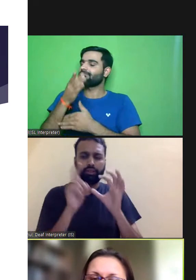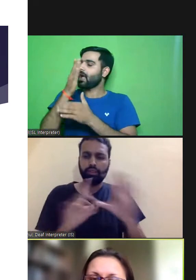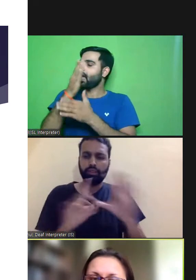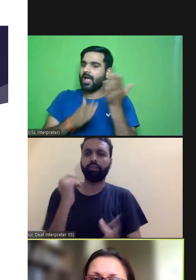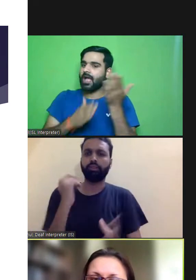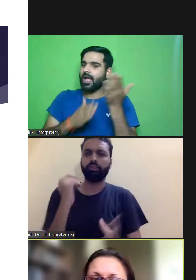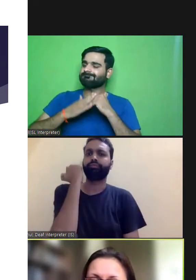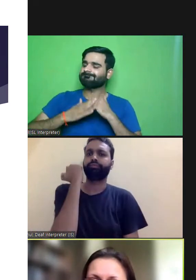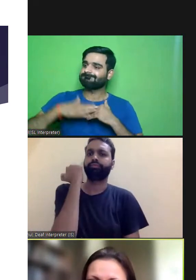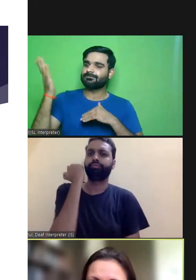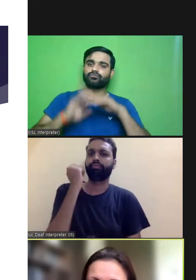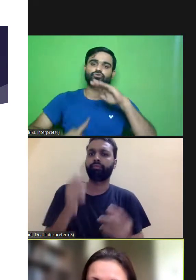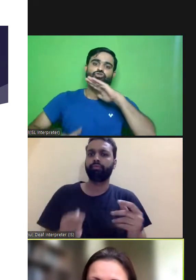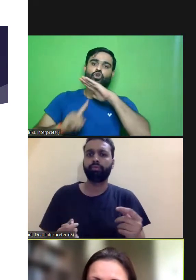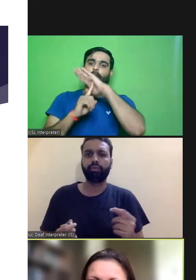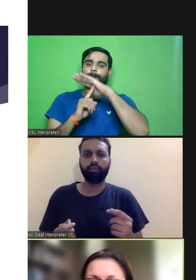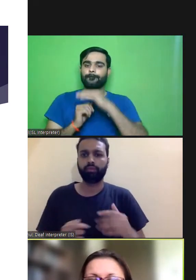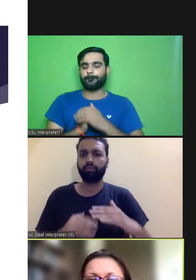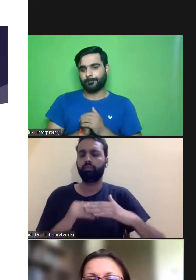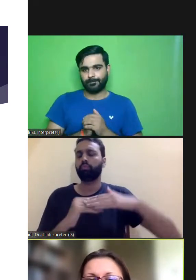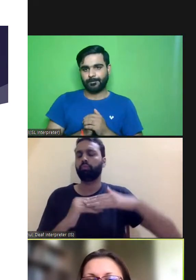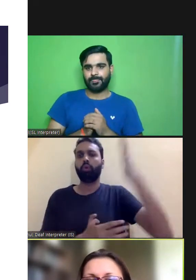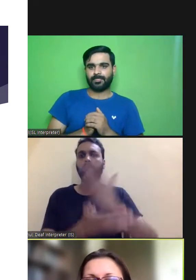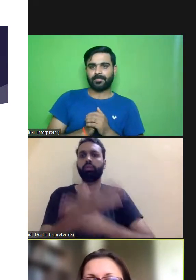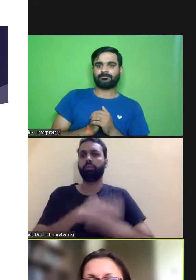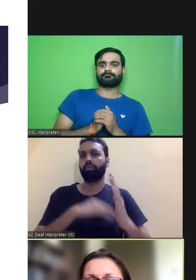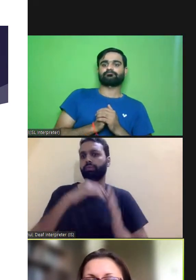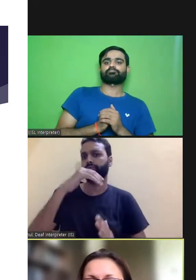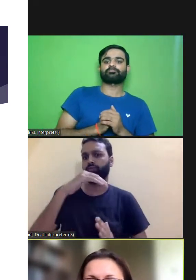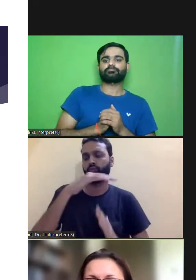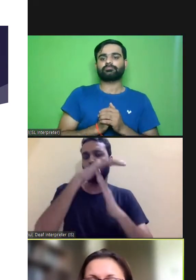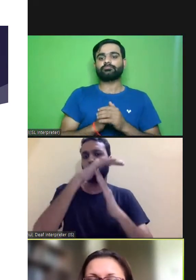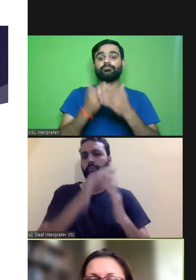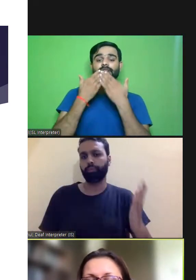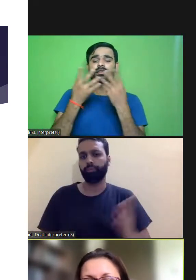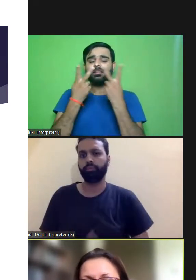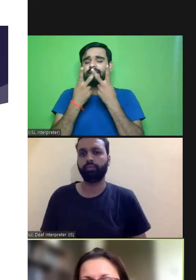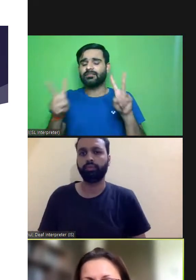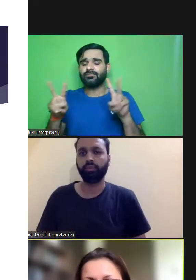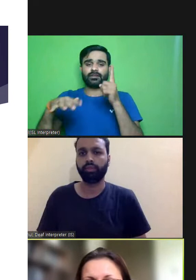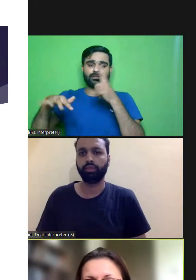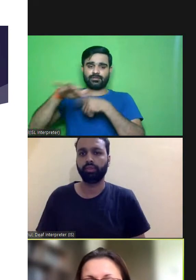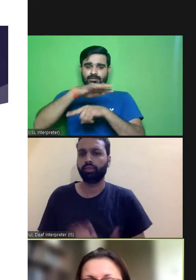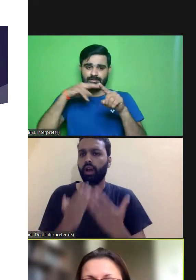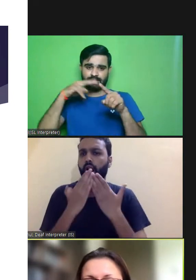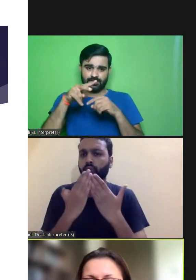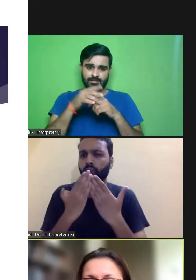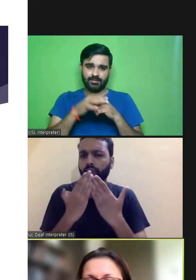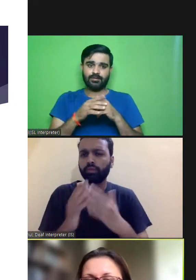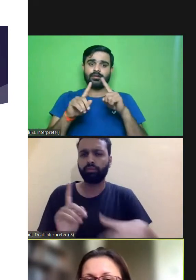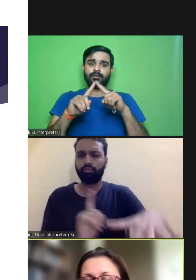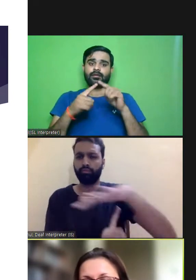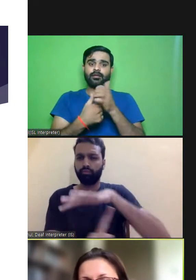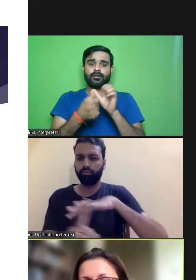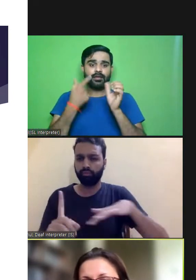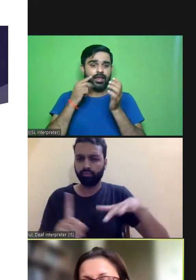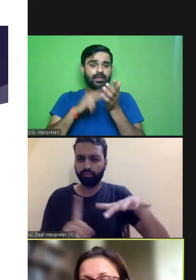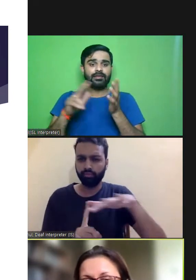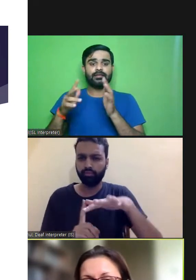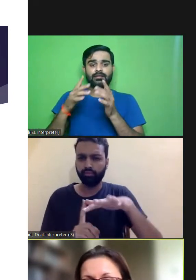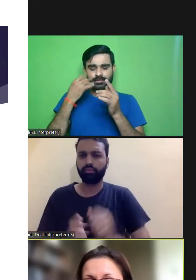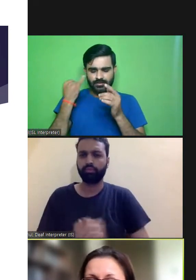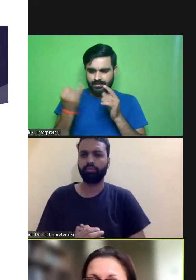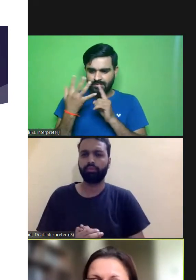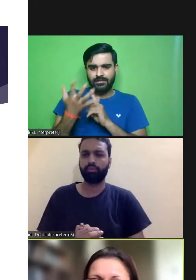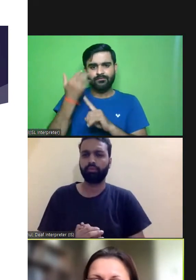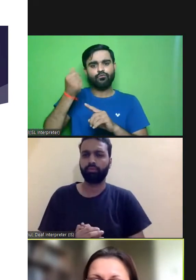higher levels of multidimensional poverty. There are different studies of Trani et al. And different co-authors that have analyzed